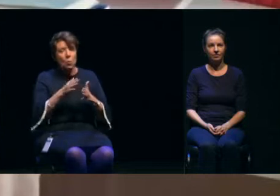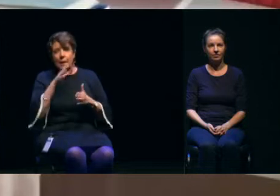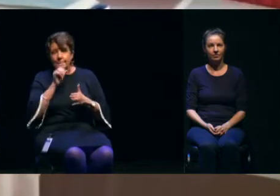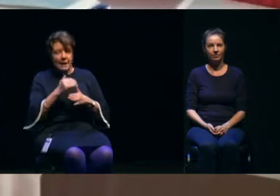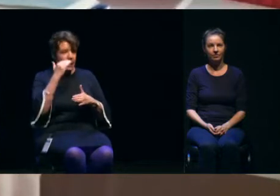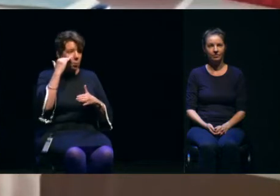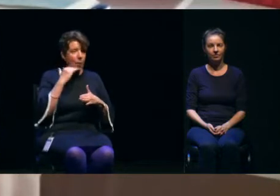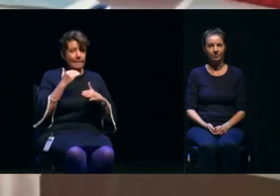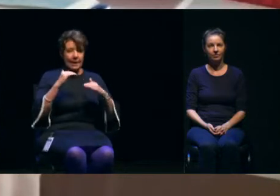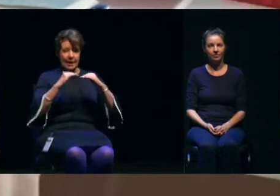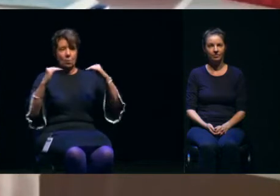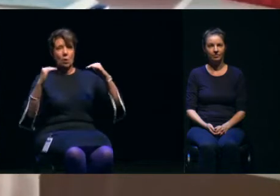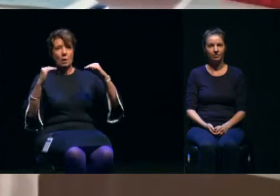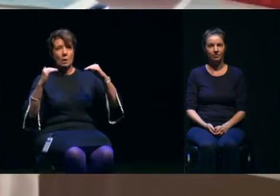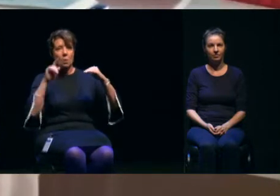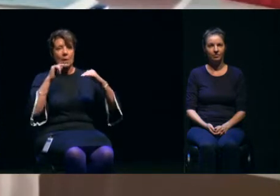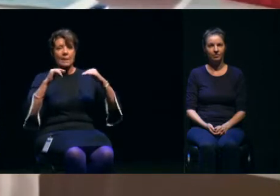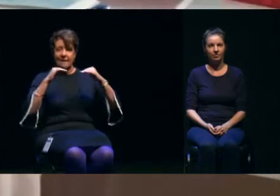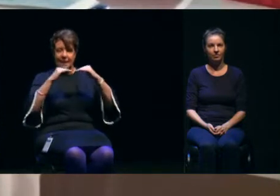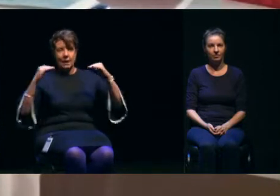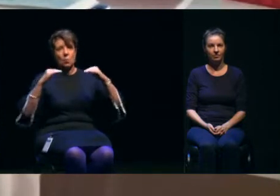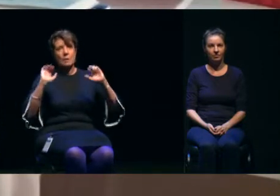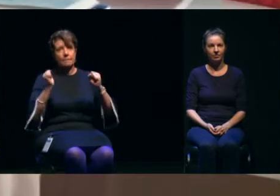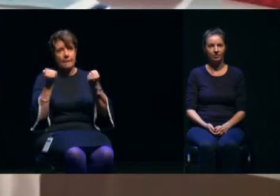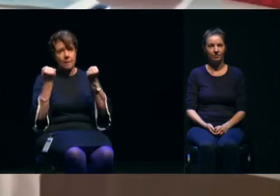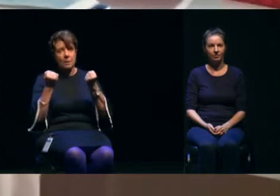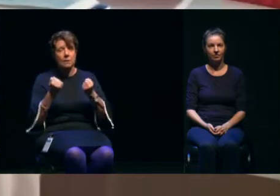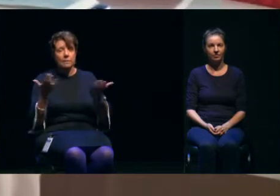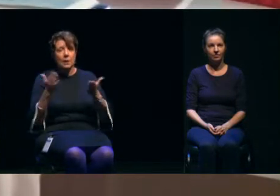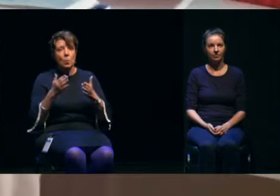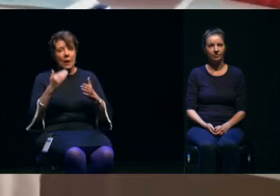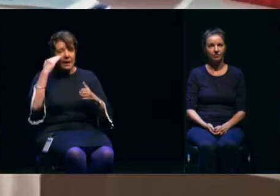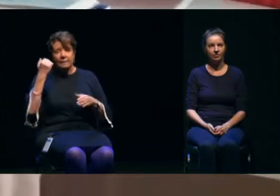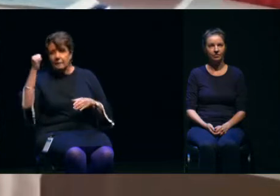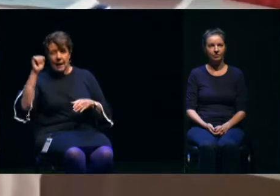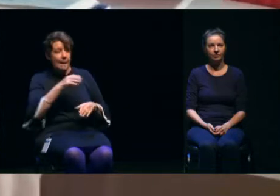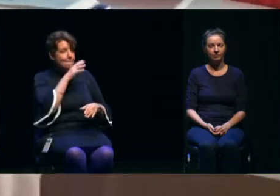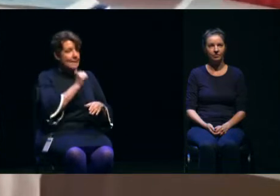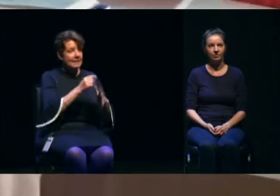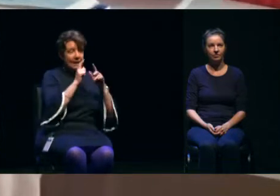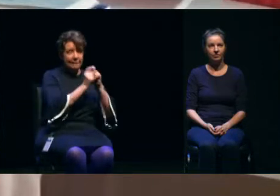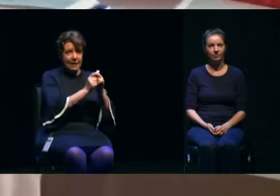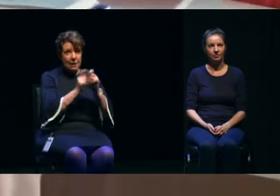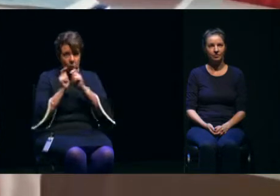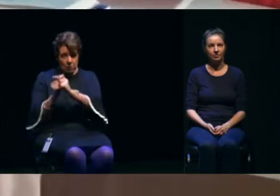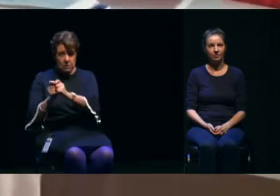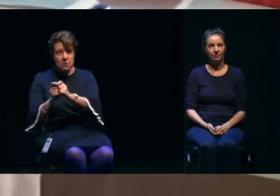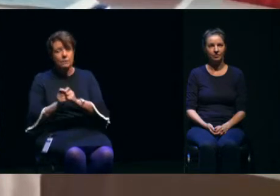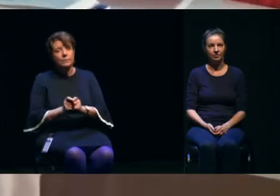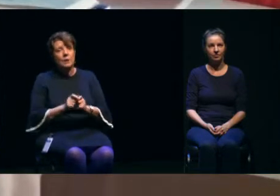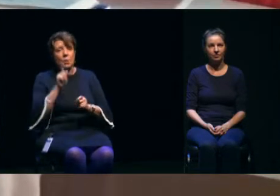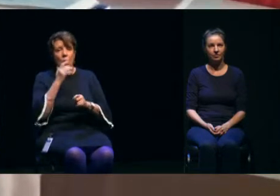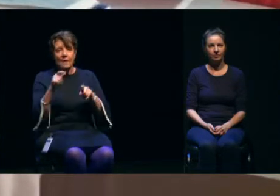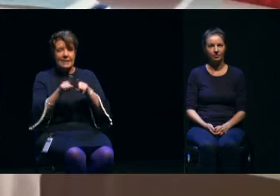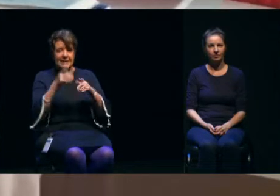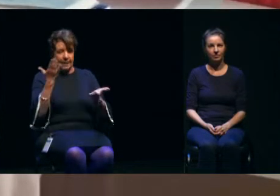equal numbers will have equal power, and in which feminine and masculine values will have the same weight